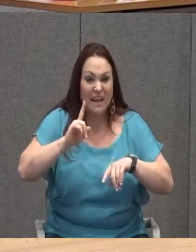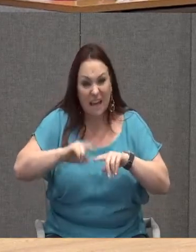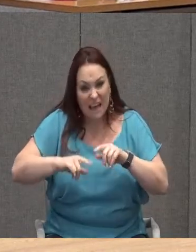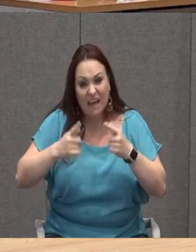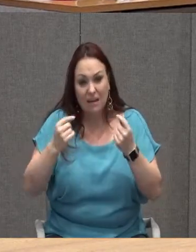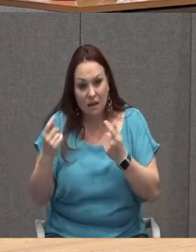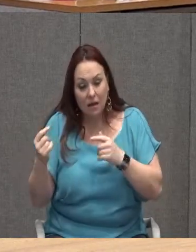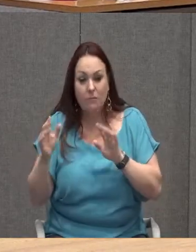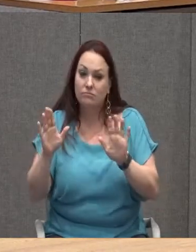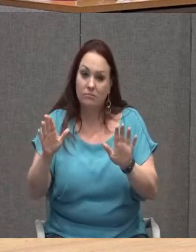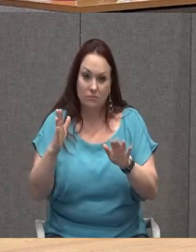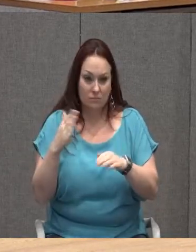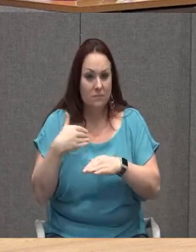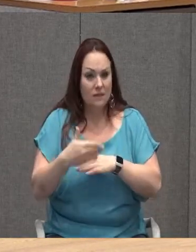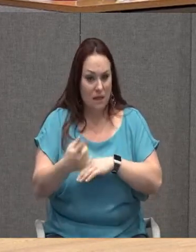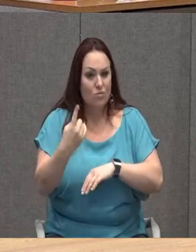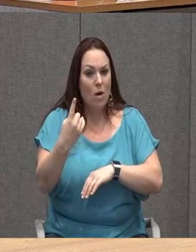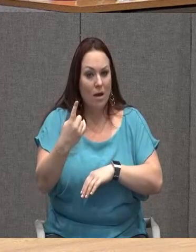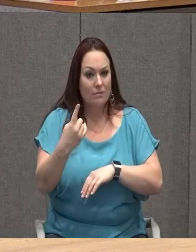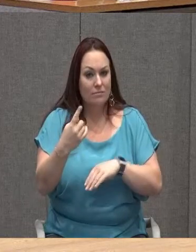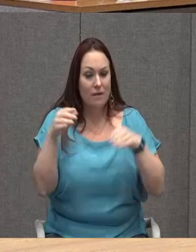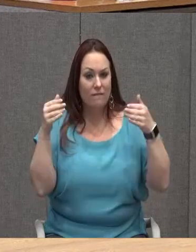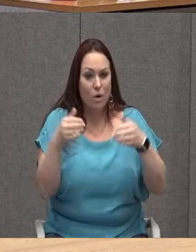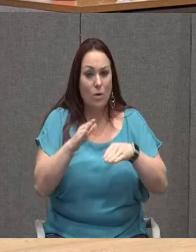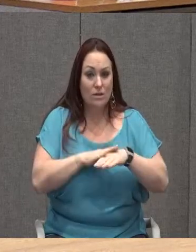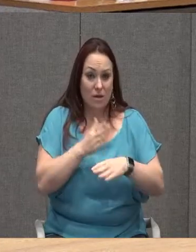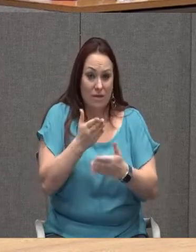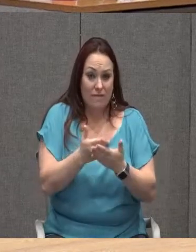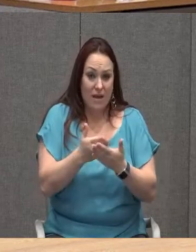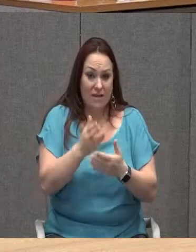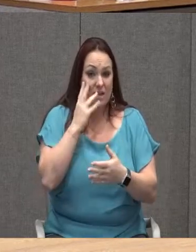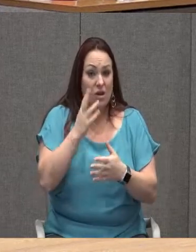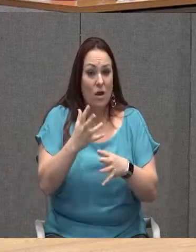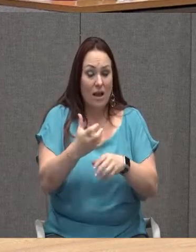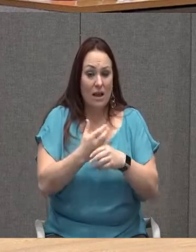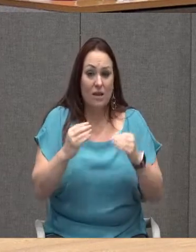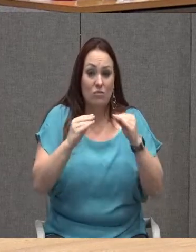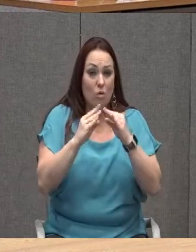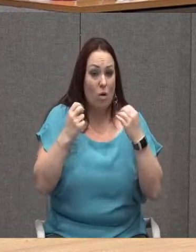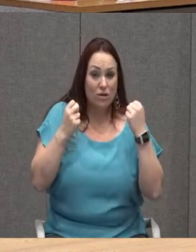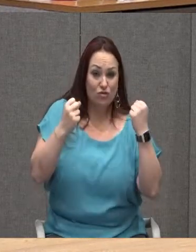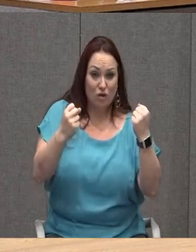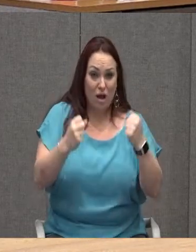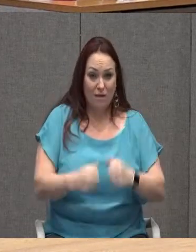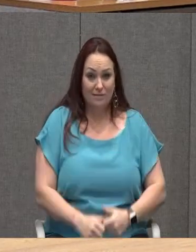one. Concentrate on the fact that your legs are getting stronger.